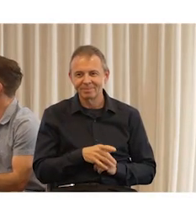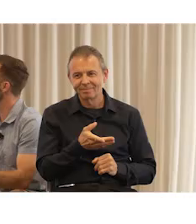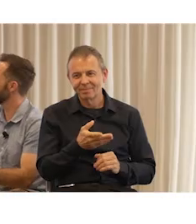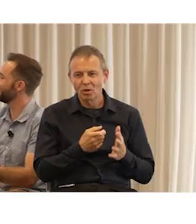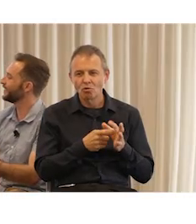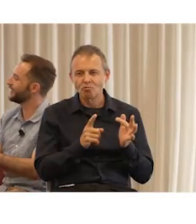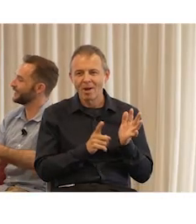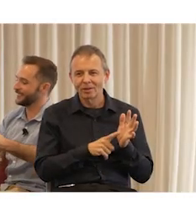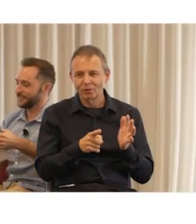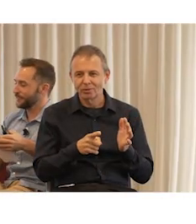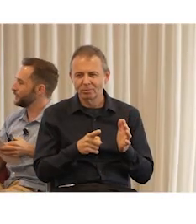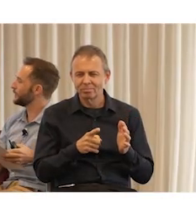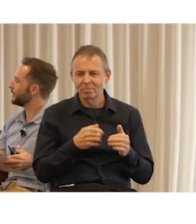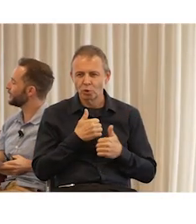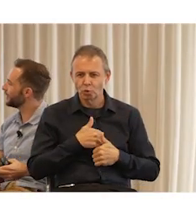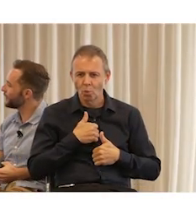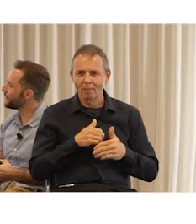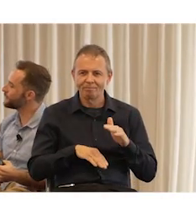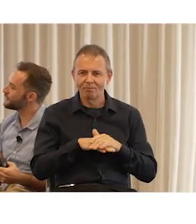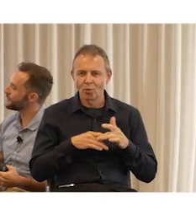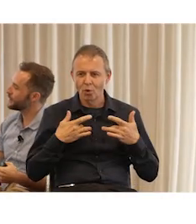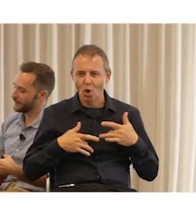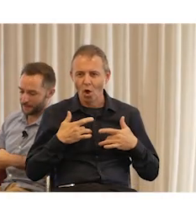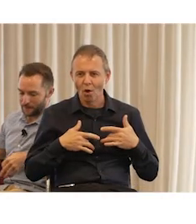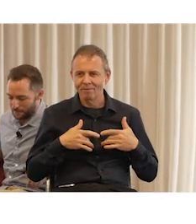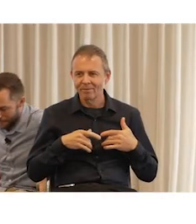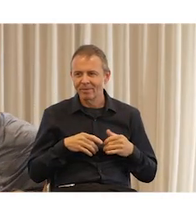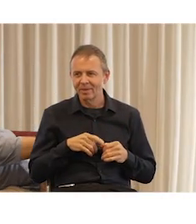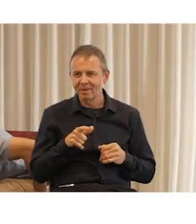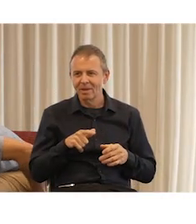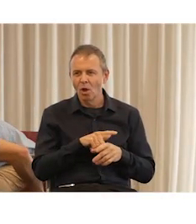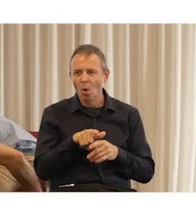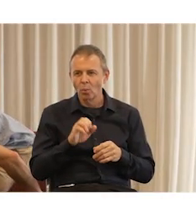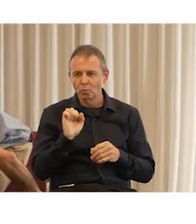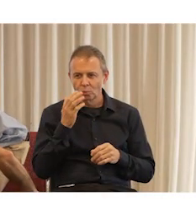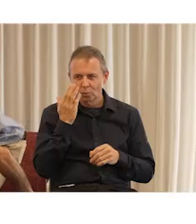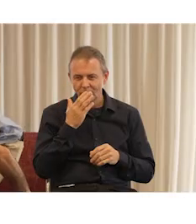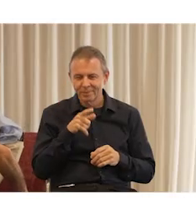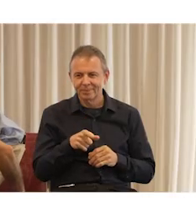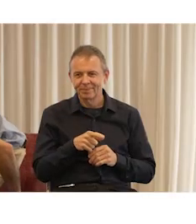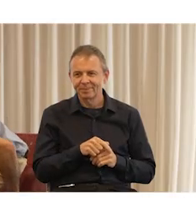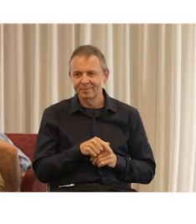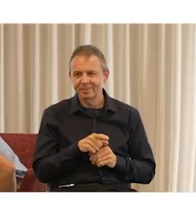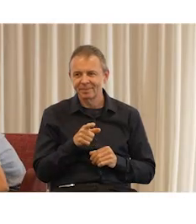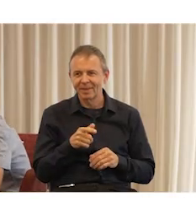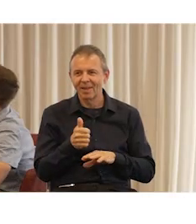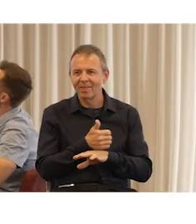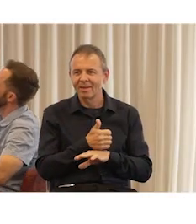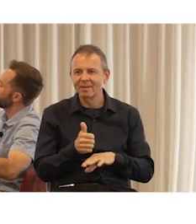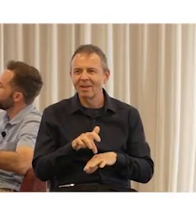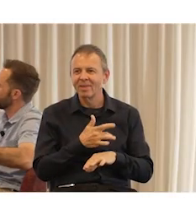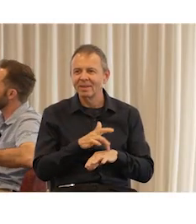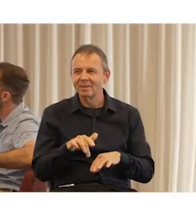Rachel enjoyed a full life in her local mainstream school. She's obviously in a stage production in the